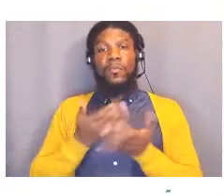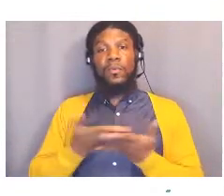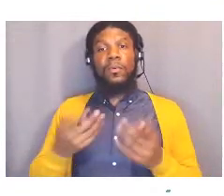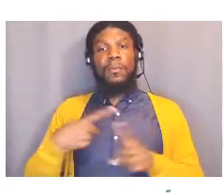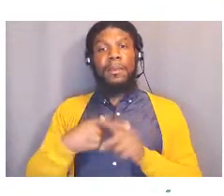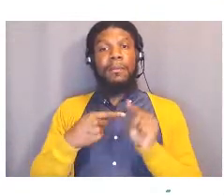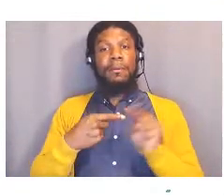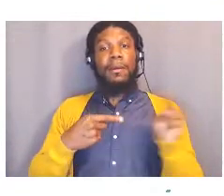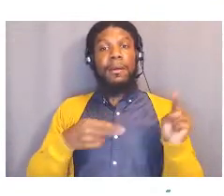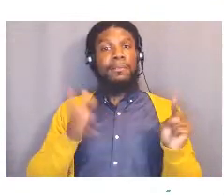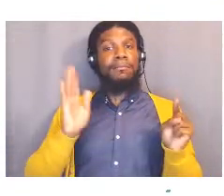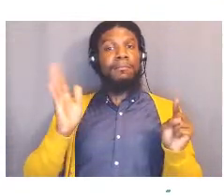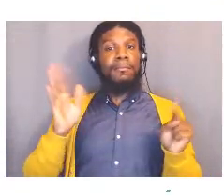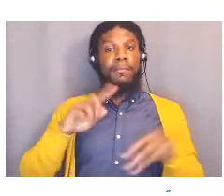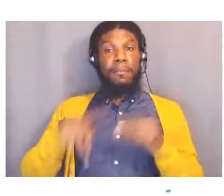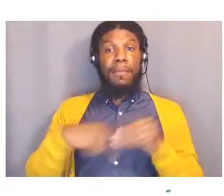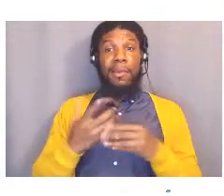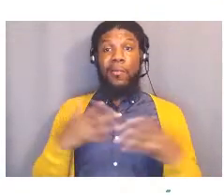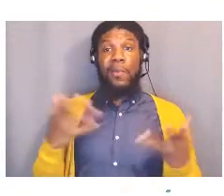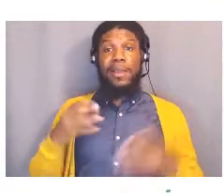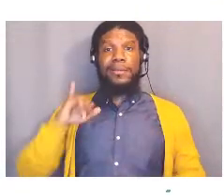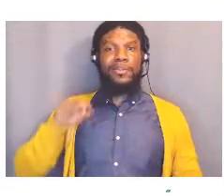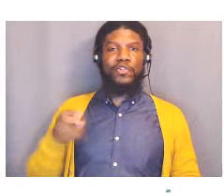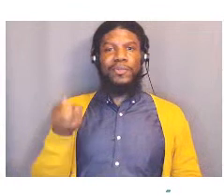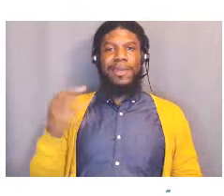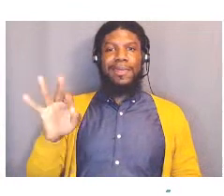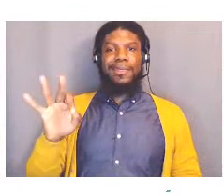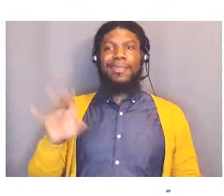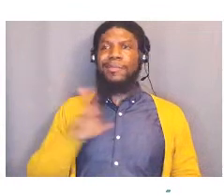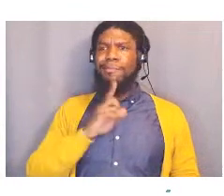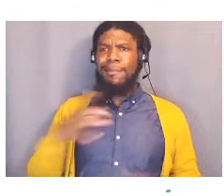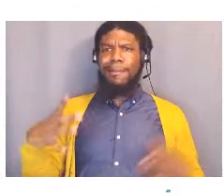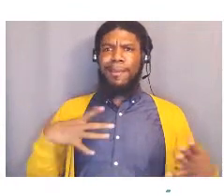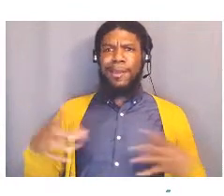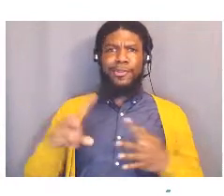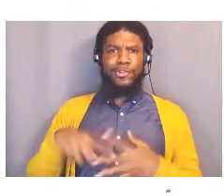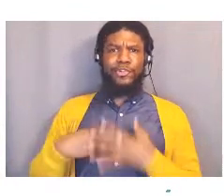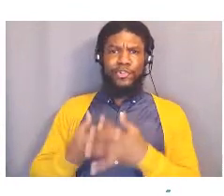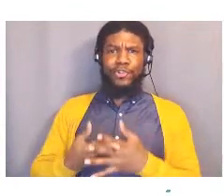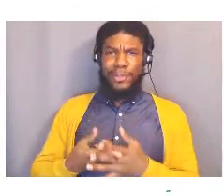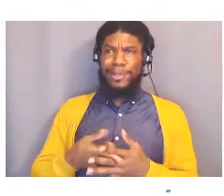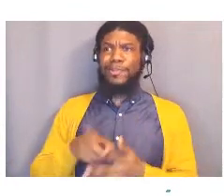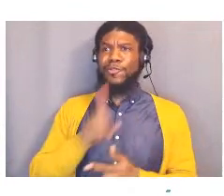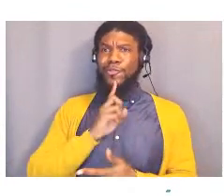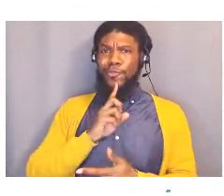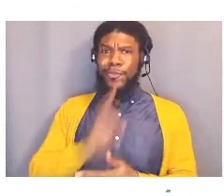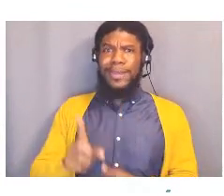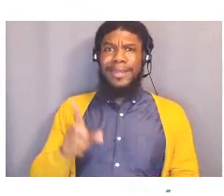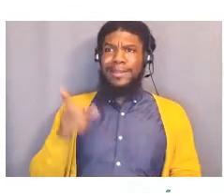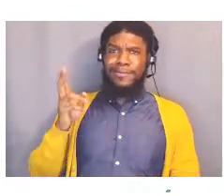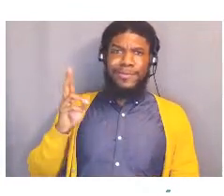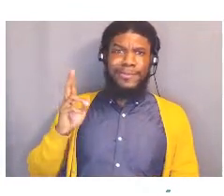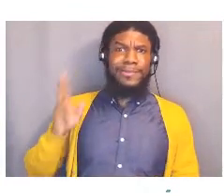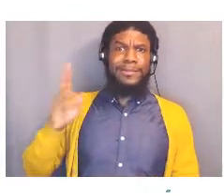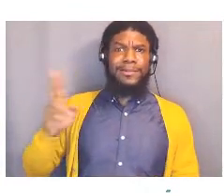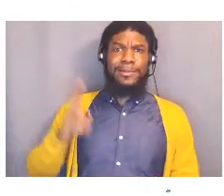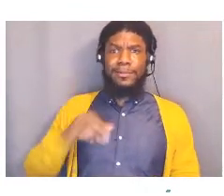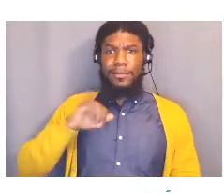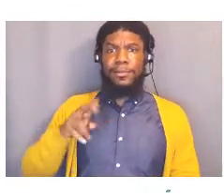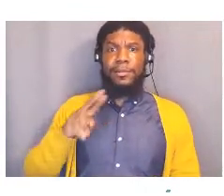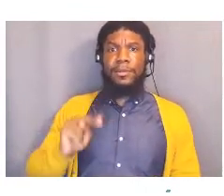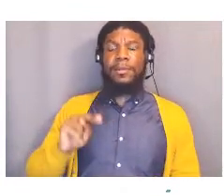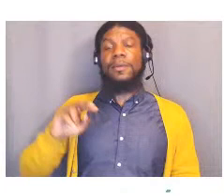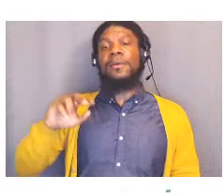and speaking to you about Juneteenth, a holiday that began in the final throes of what historian John Hope Franklin